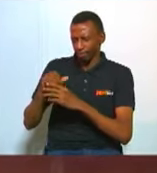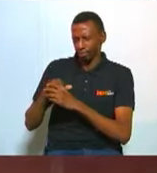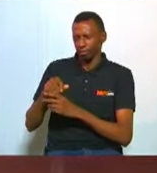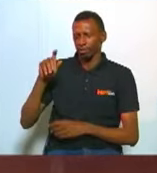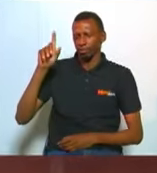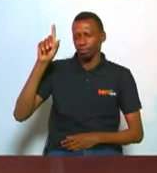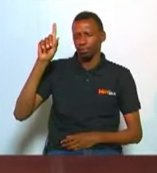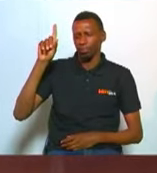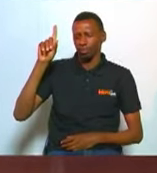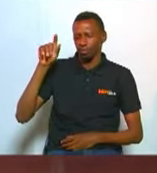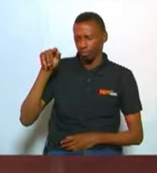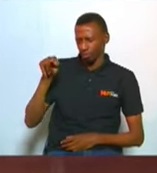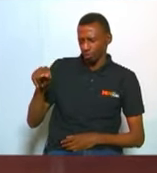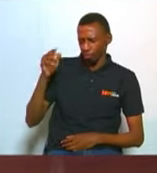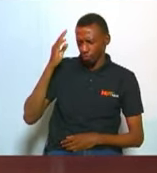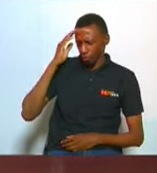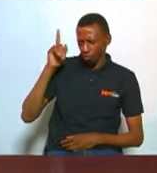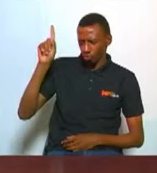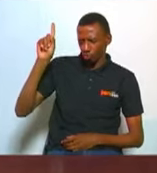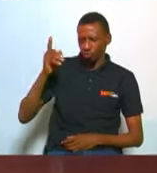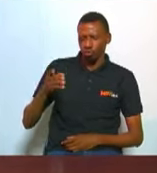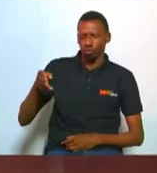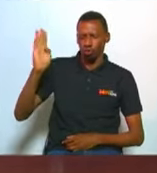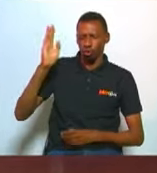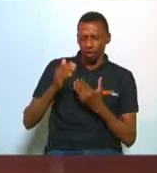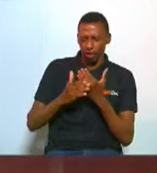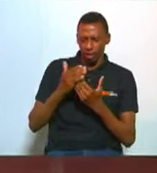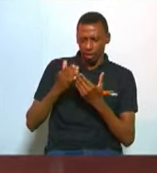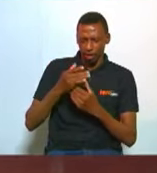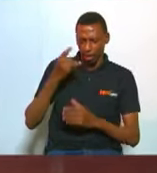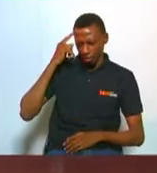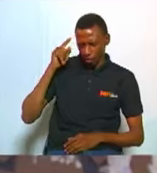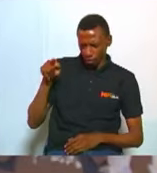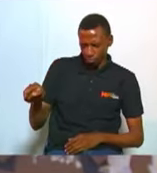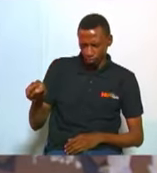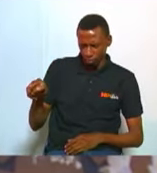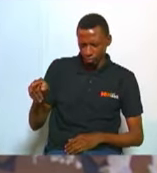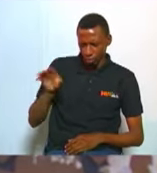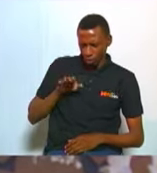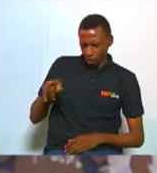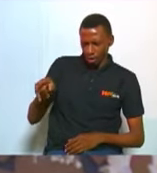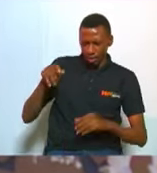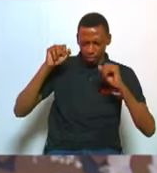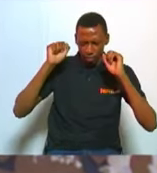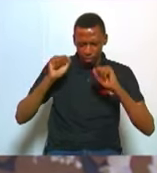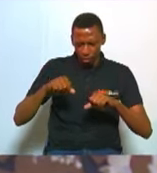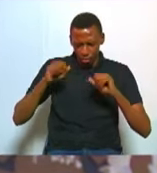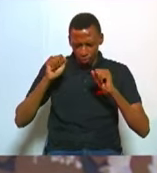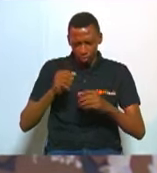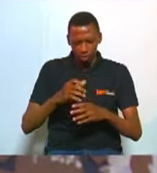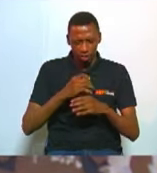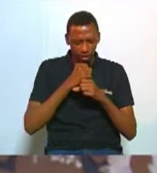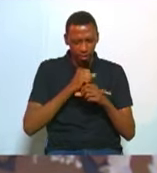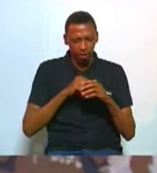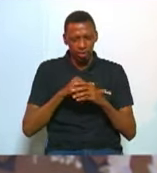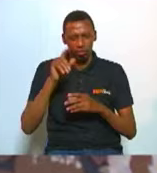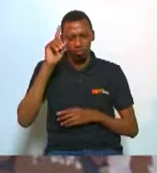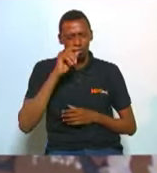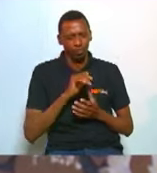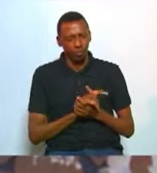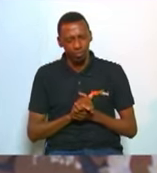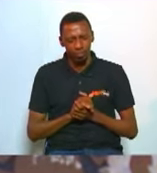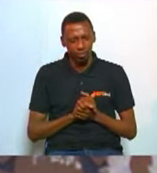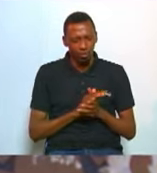you are God, that you care for her, and that she can trust you. I pray, Lord, that you would